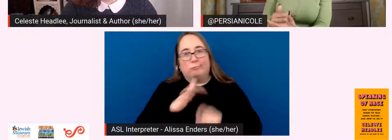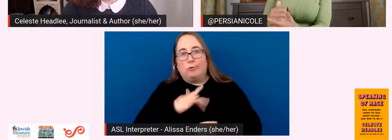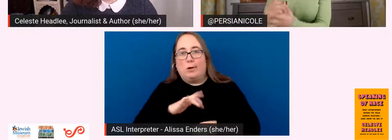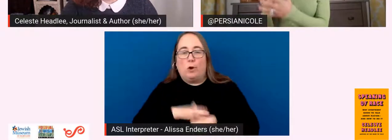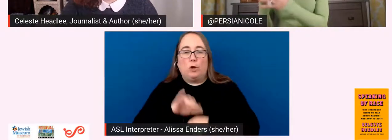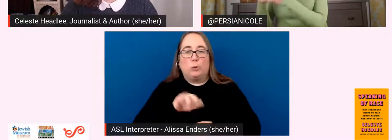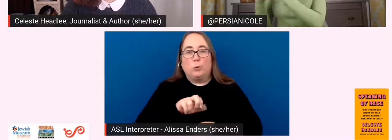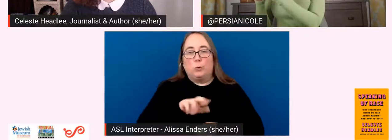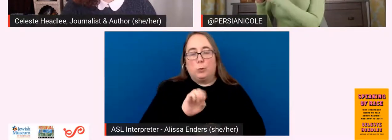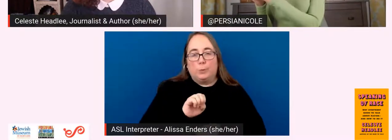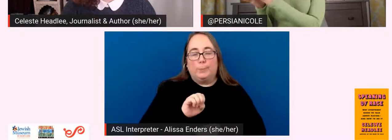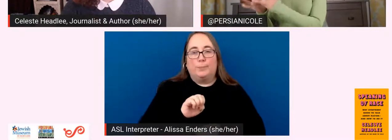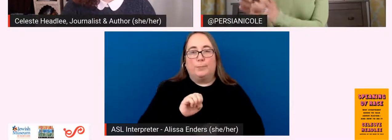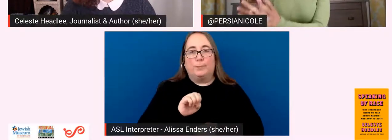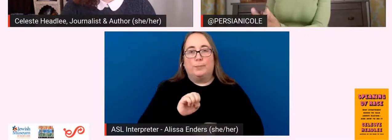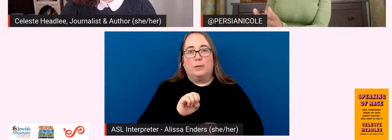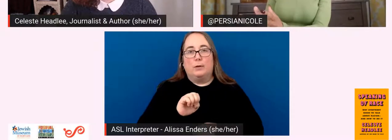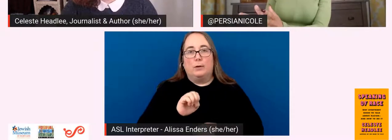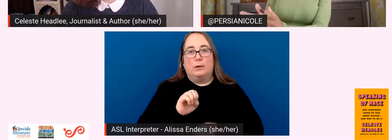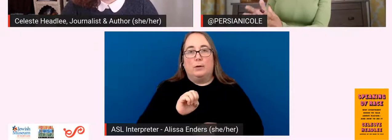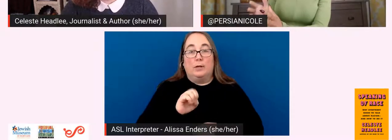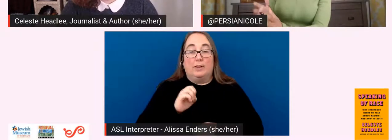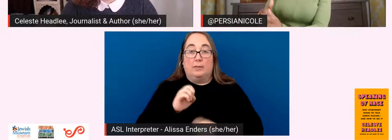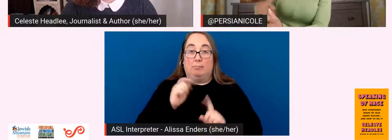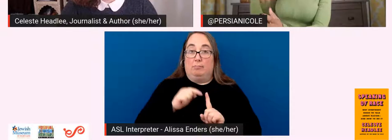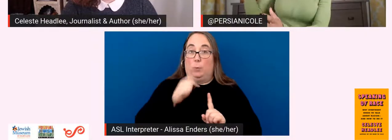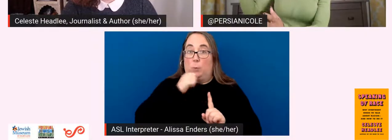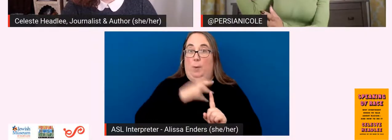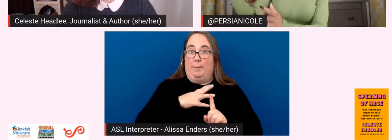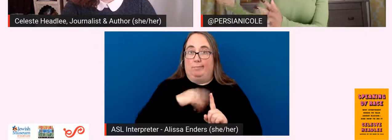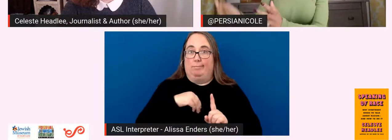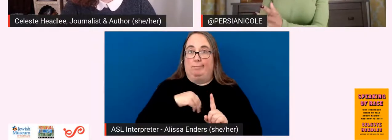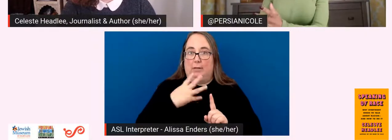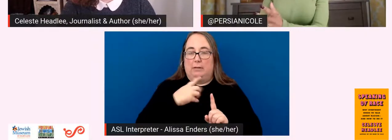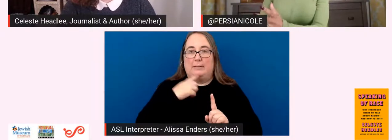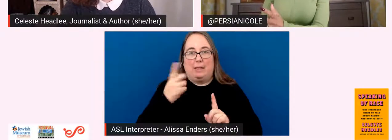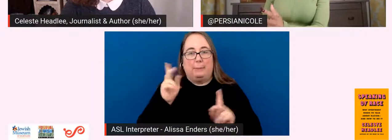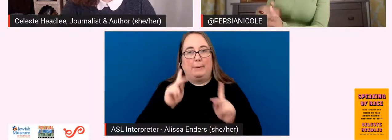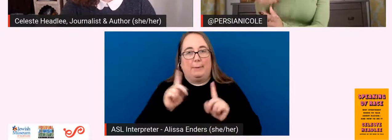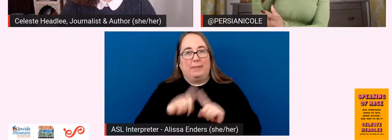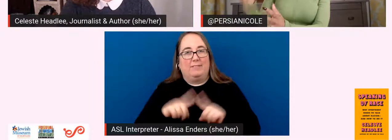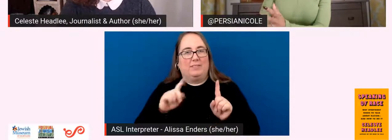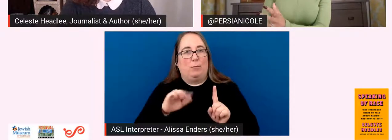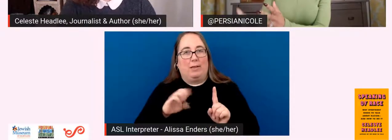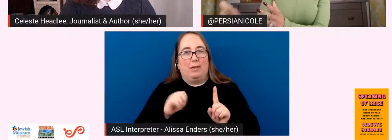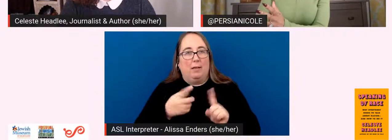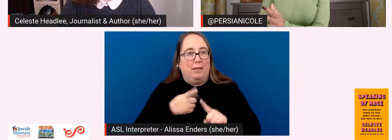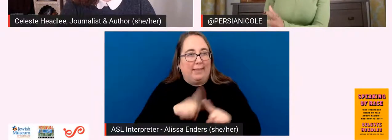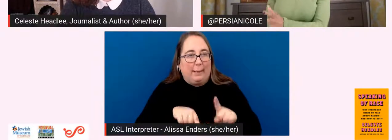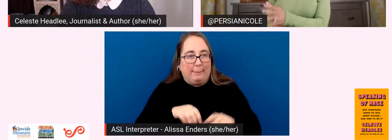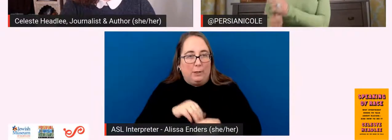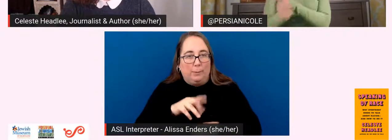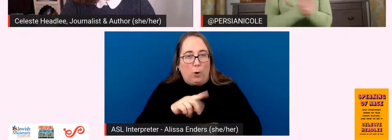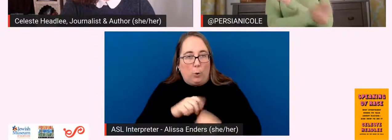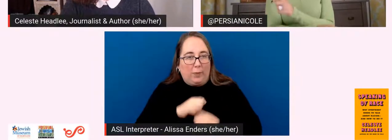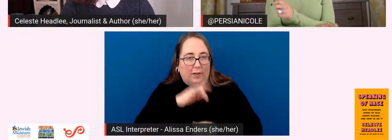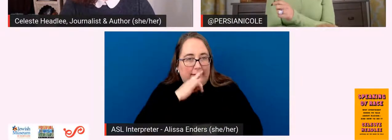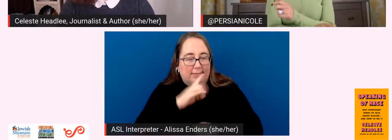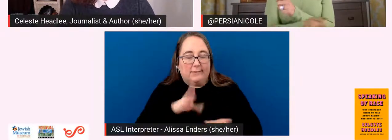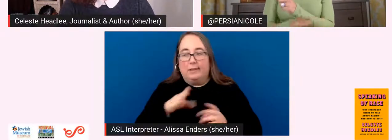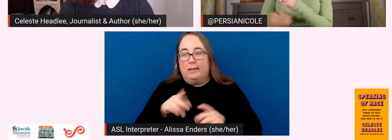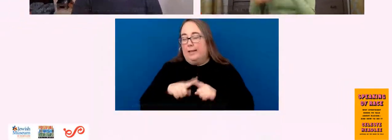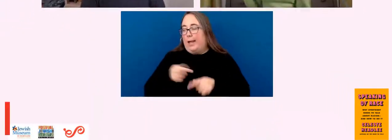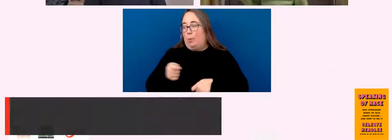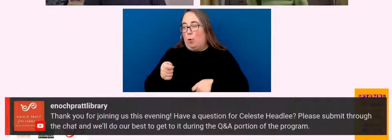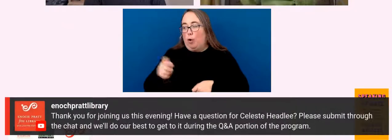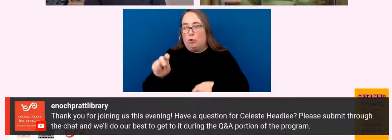YouTube of this woman who is now telling people of a different race that they can't be in a park with their kids, they can't walk their dog